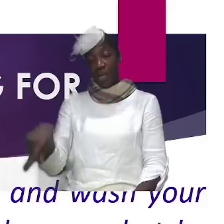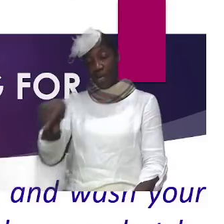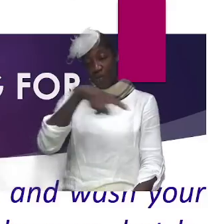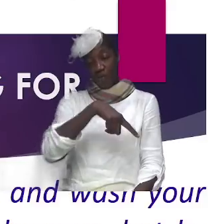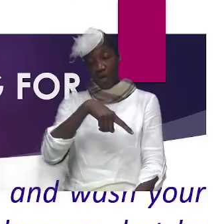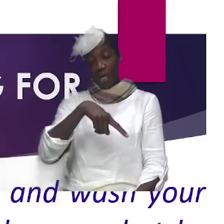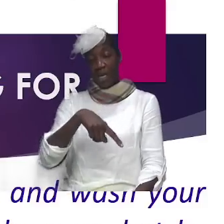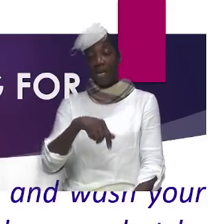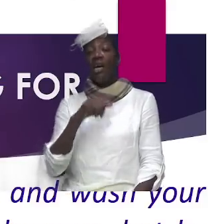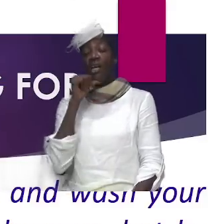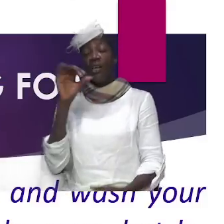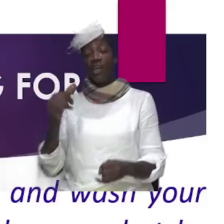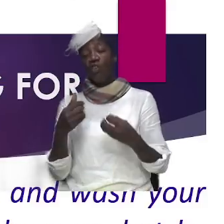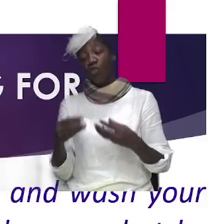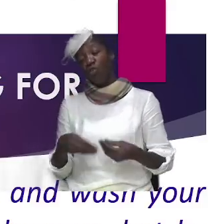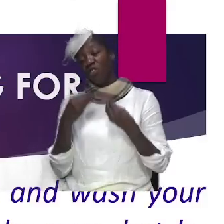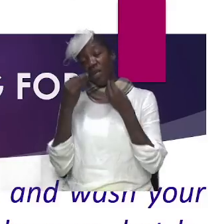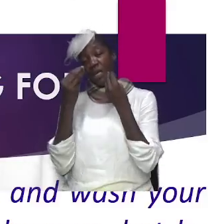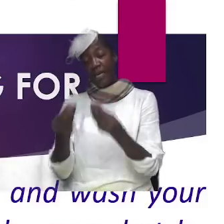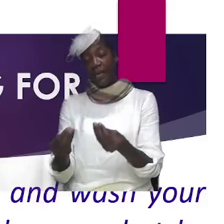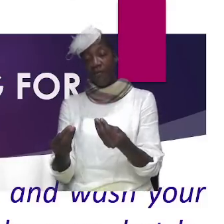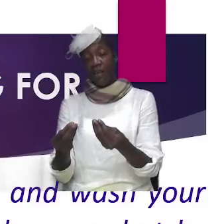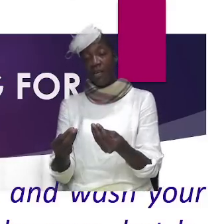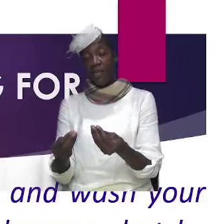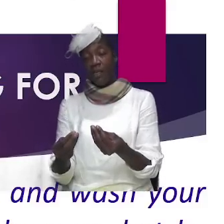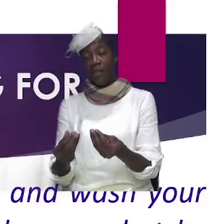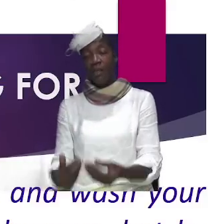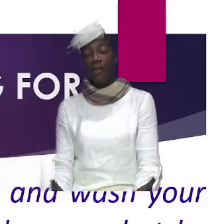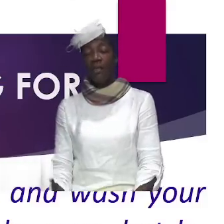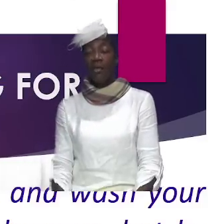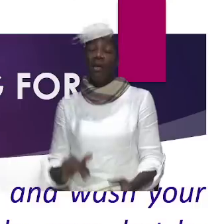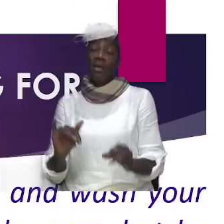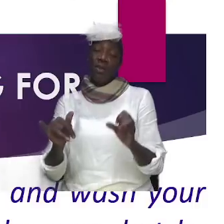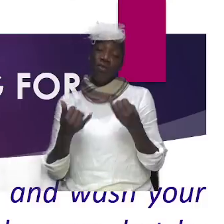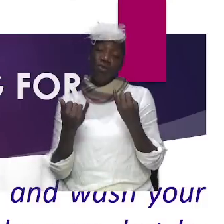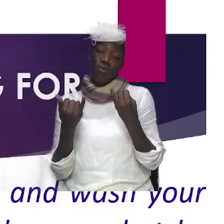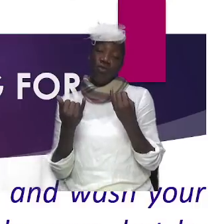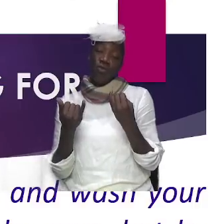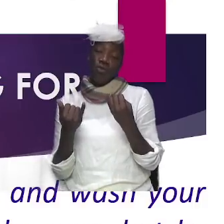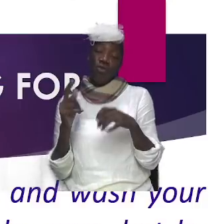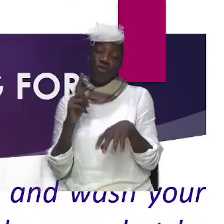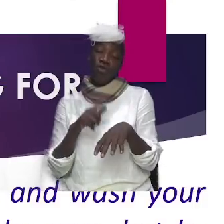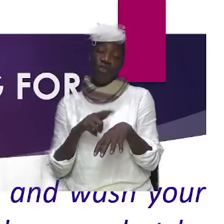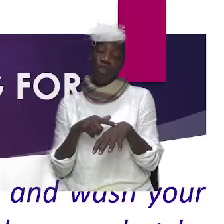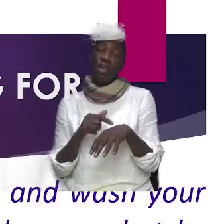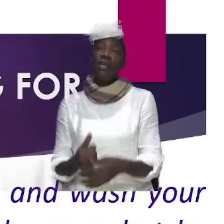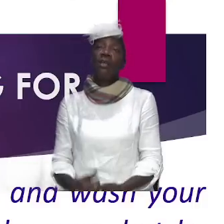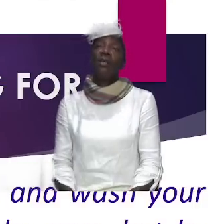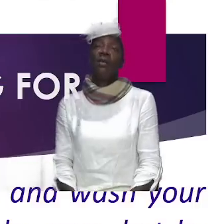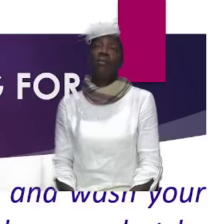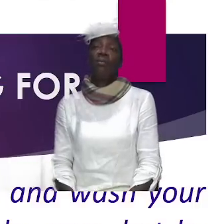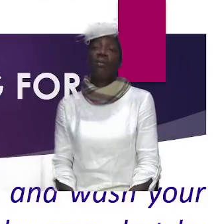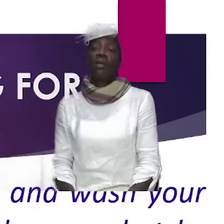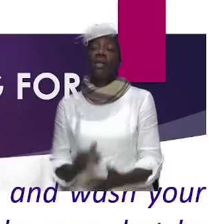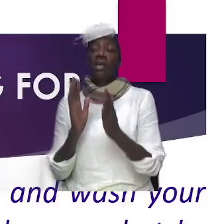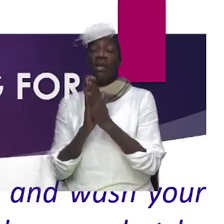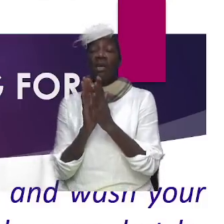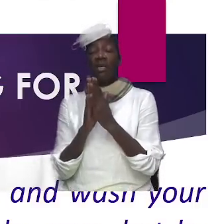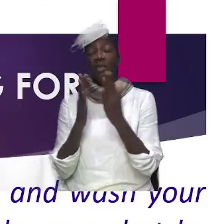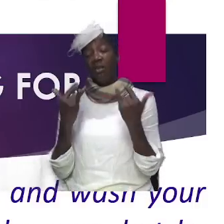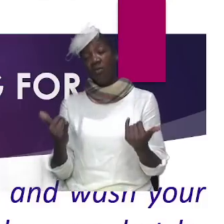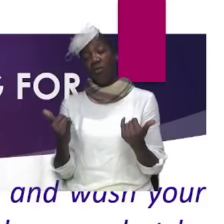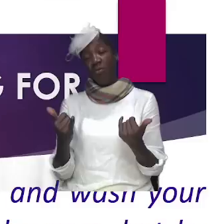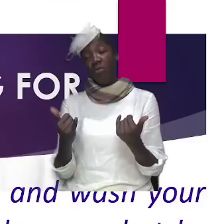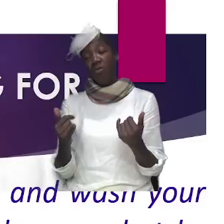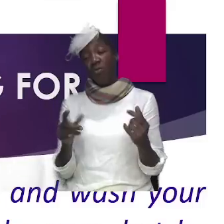the giving. It's not just in the time, although this is a part of time, because when he asks us how we spent our